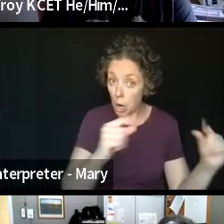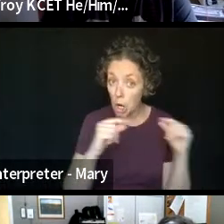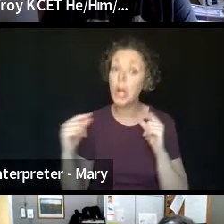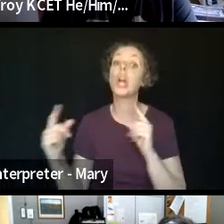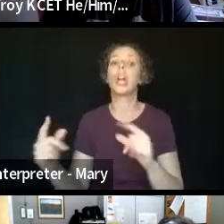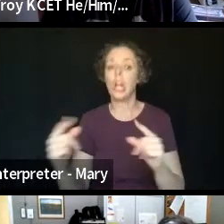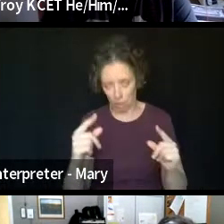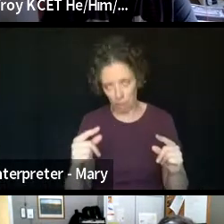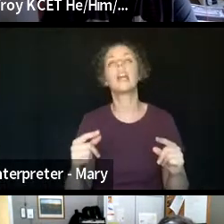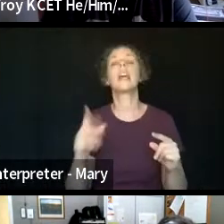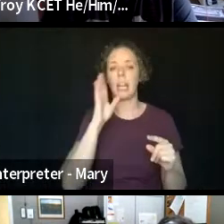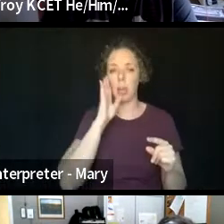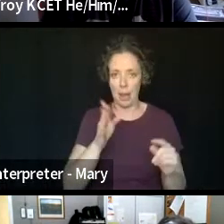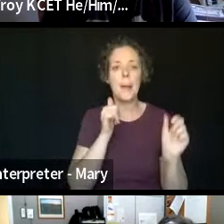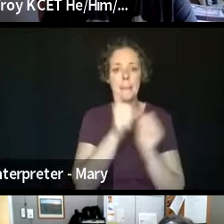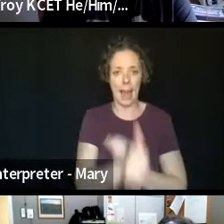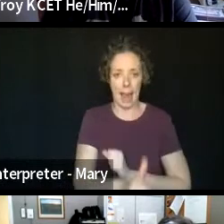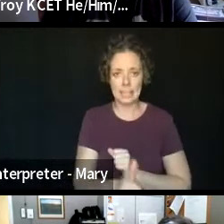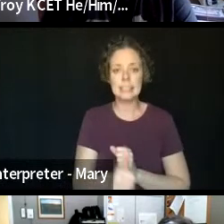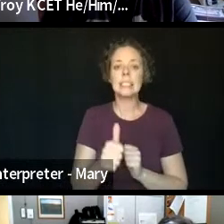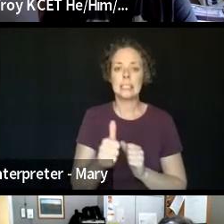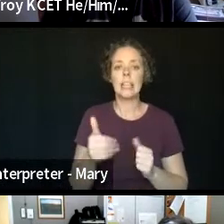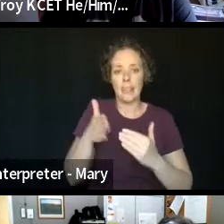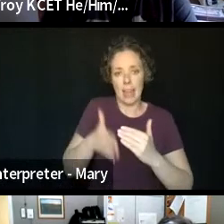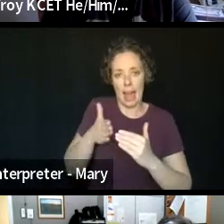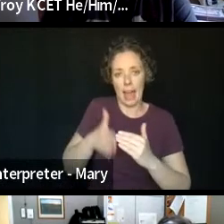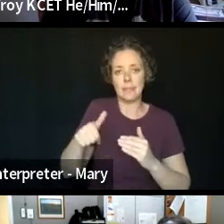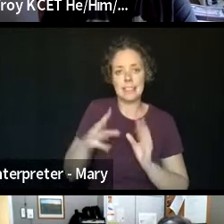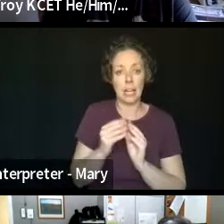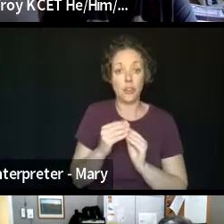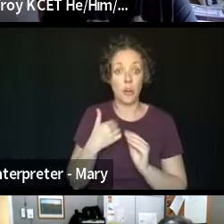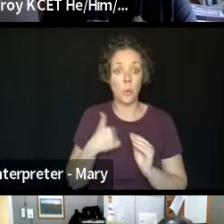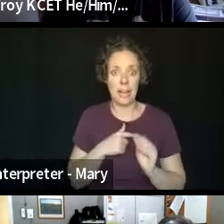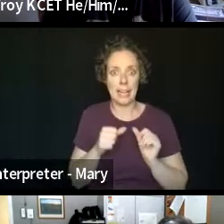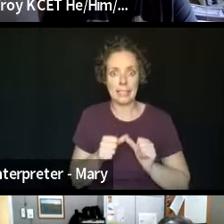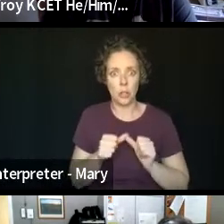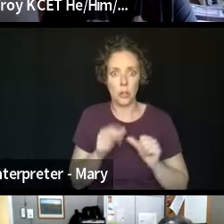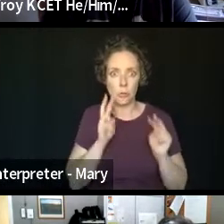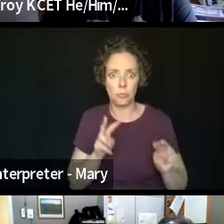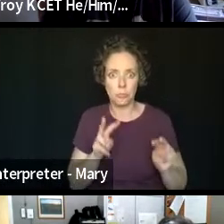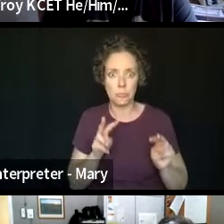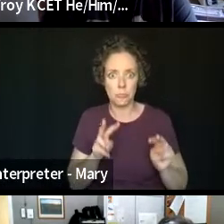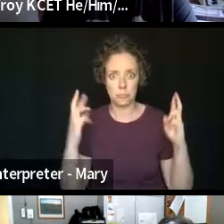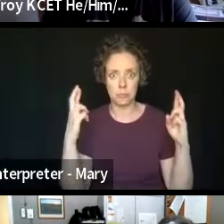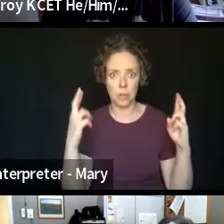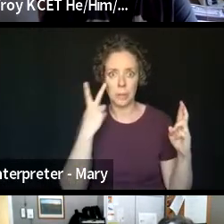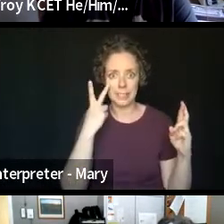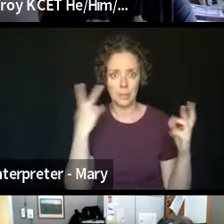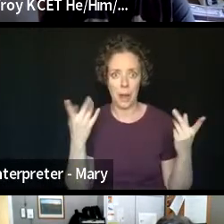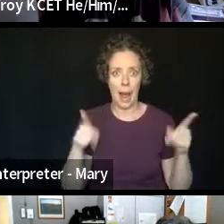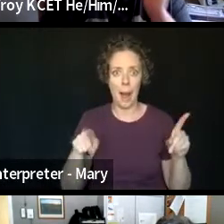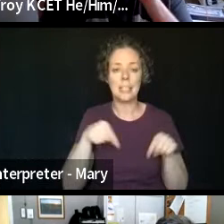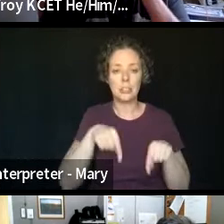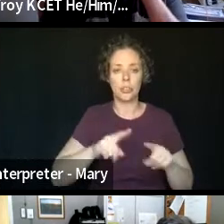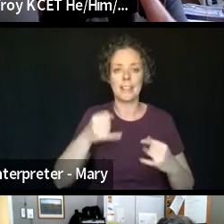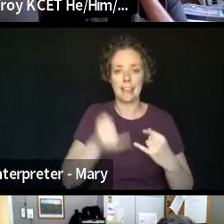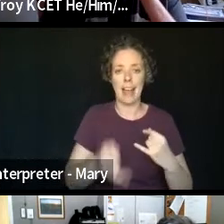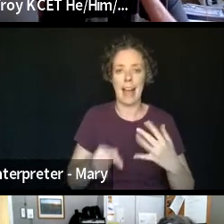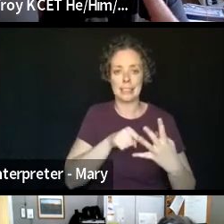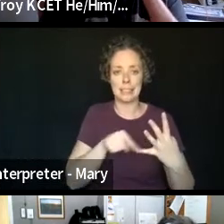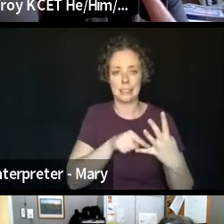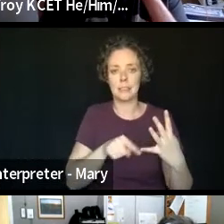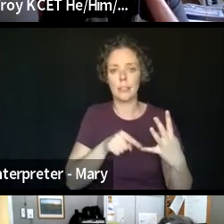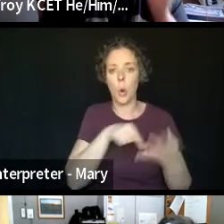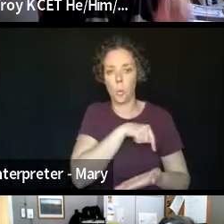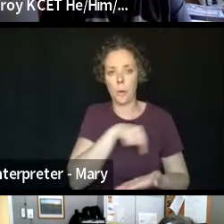at the end of session. And so we're keeping a close eye on that. And we will see what comes that last week of session, which is